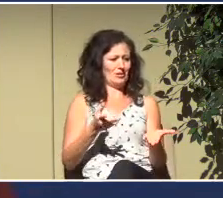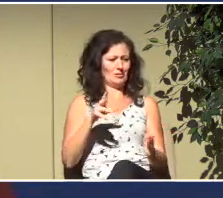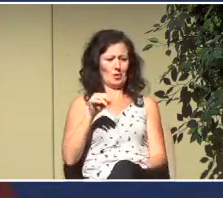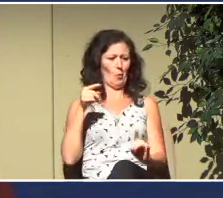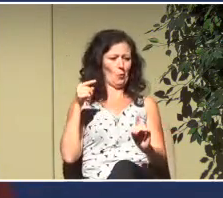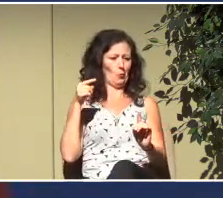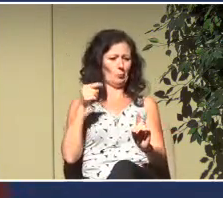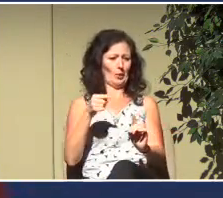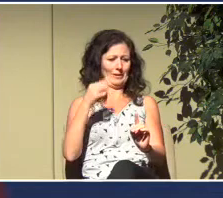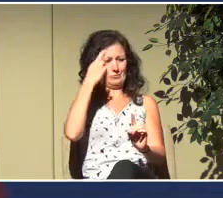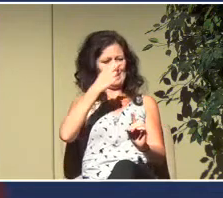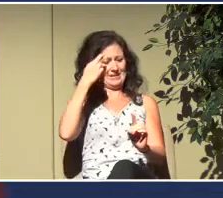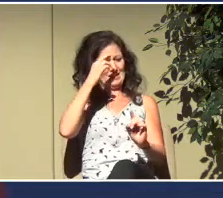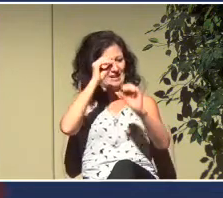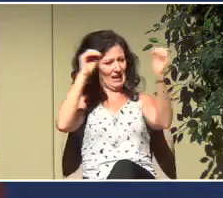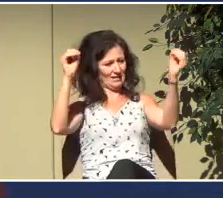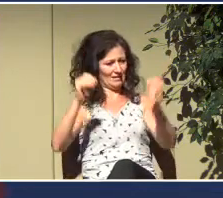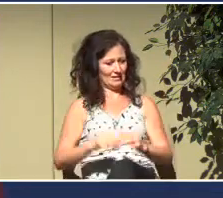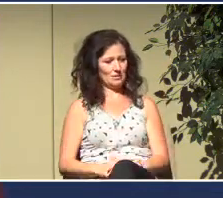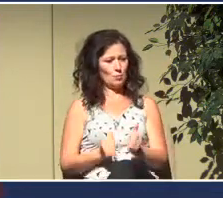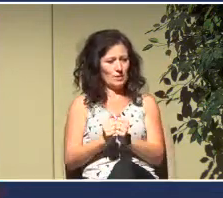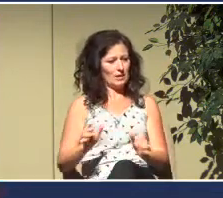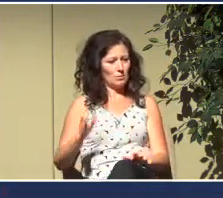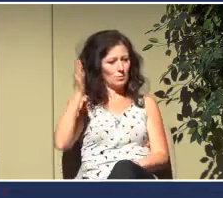to give your life for ours at the cross.